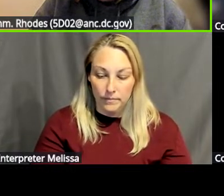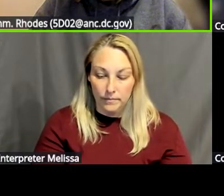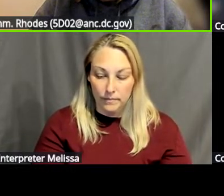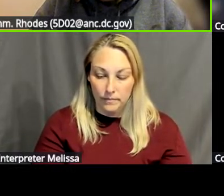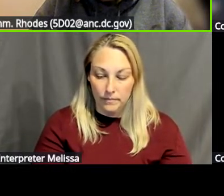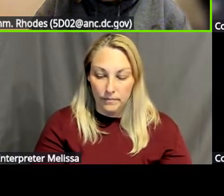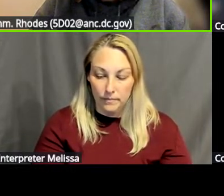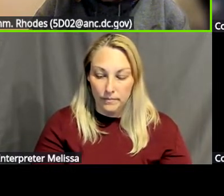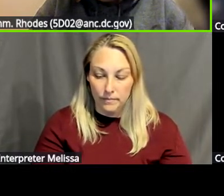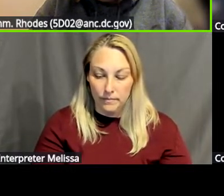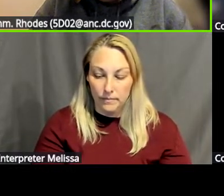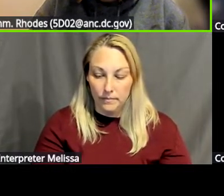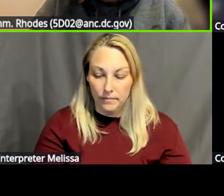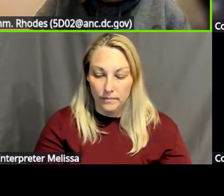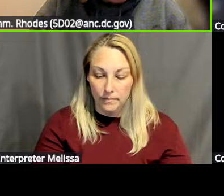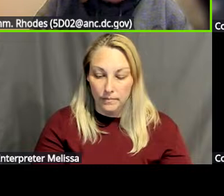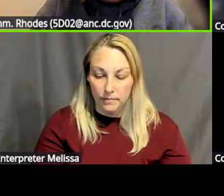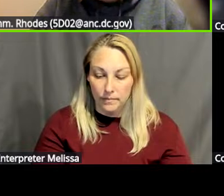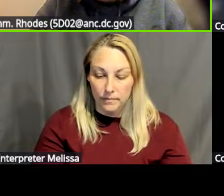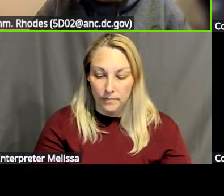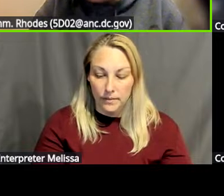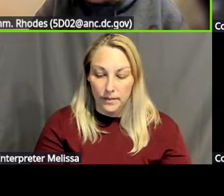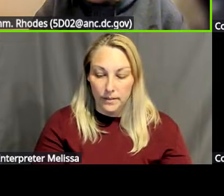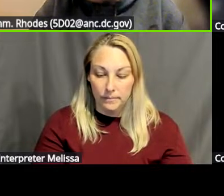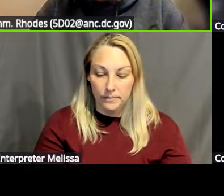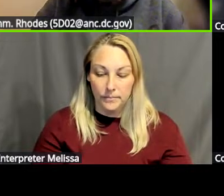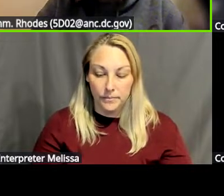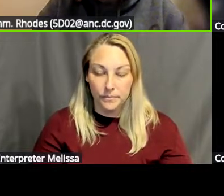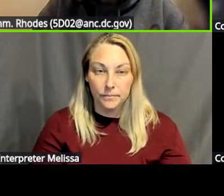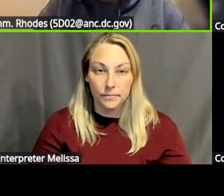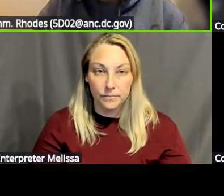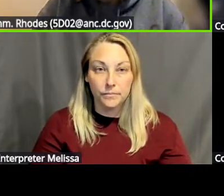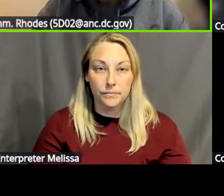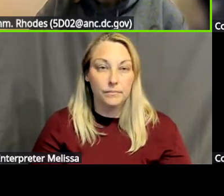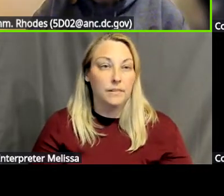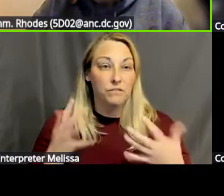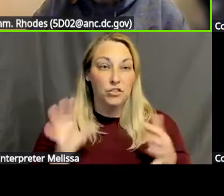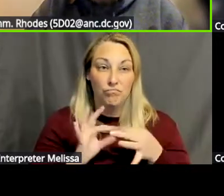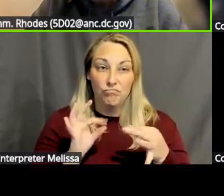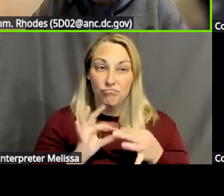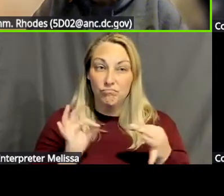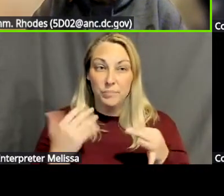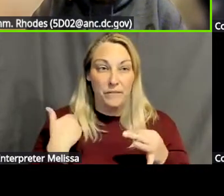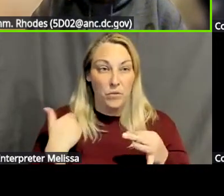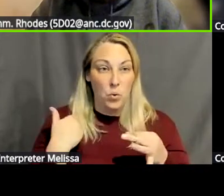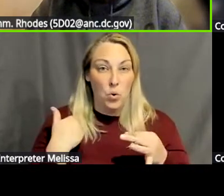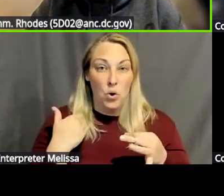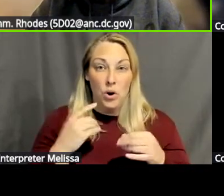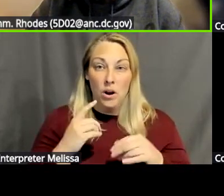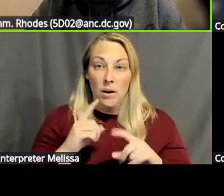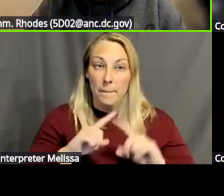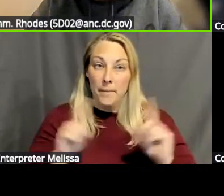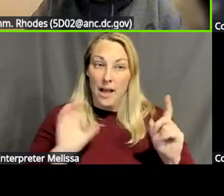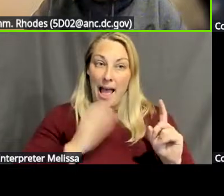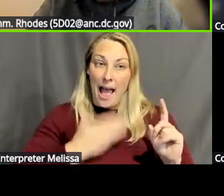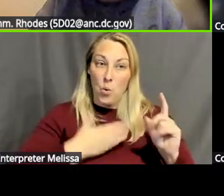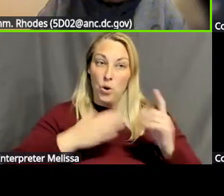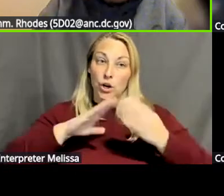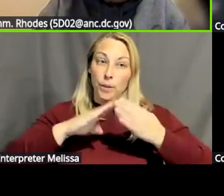And again, I said it earlier. Our community has a human